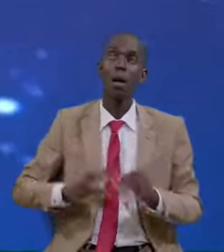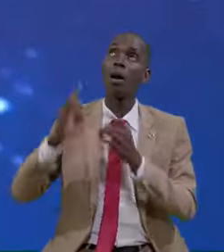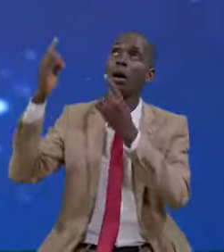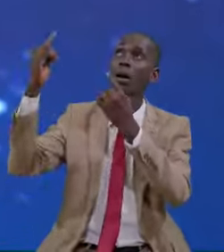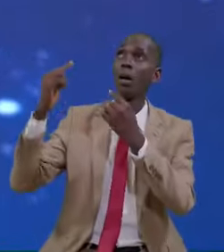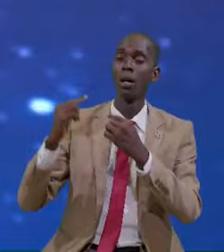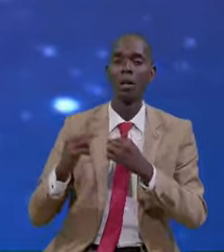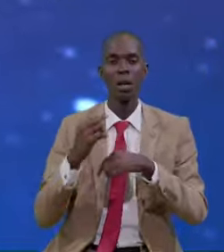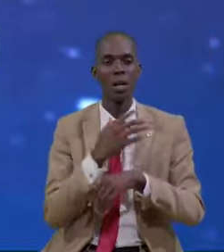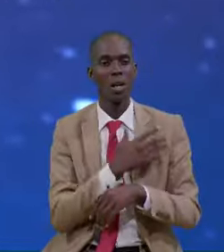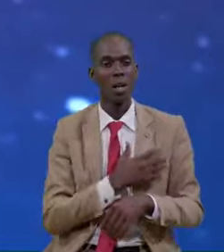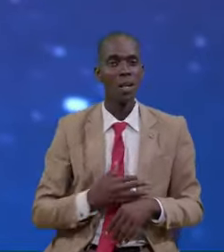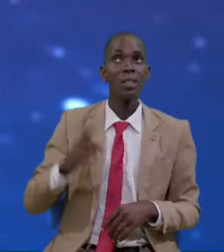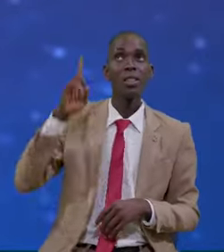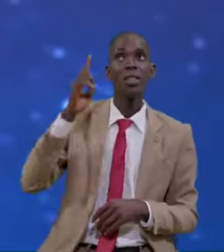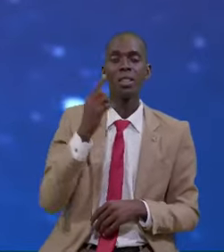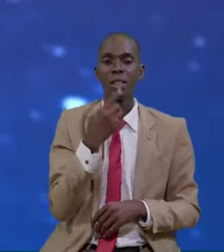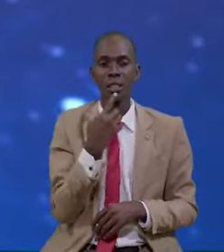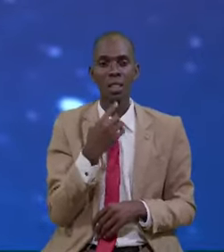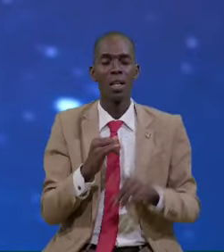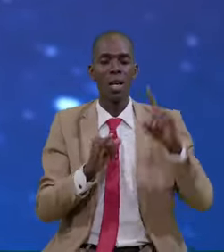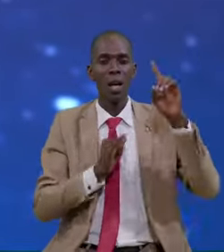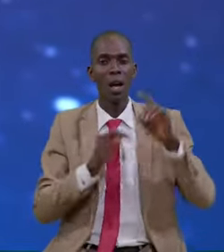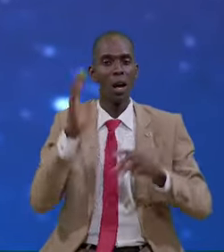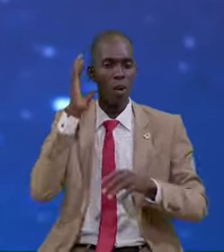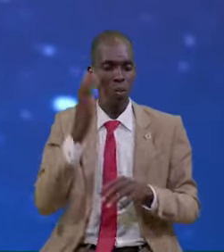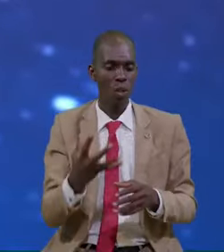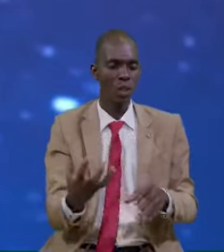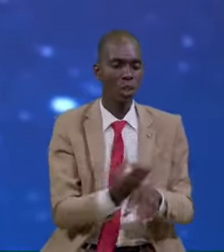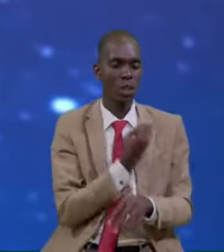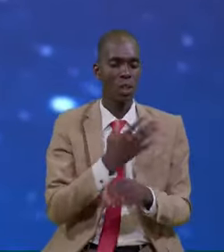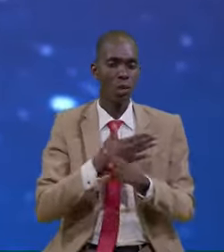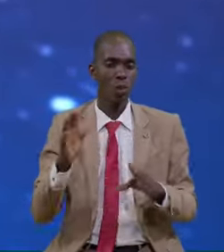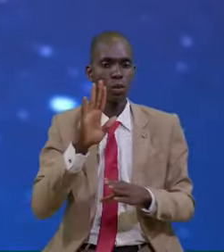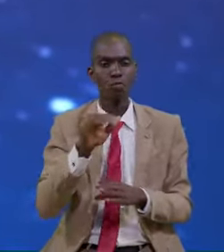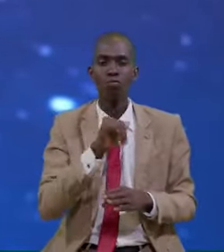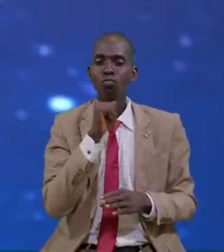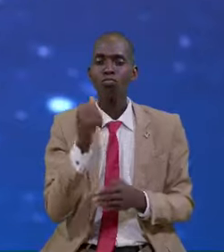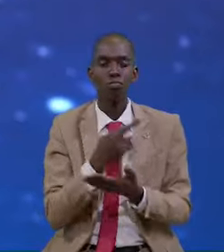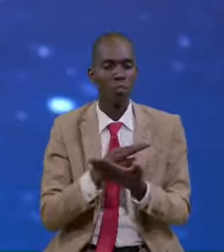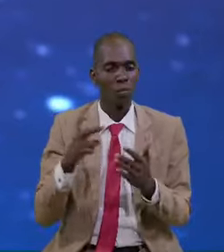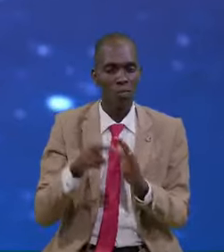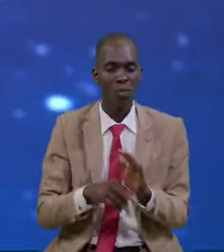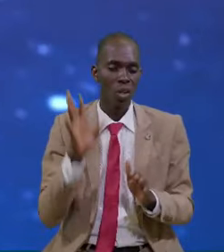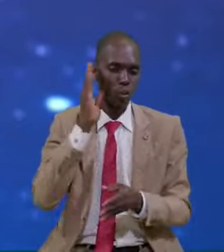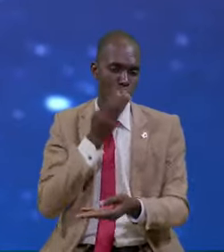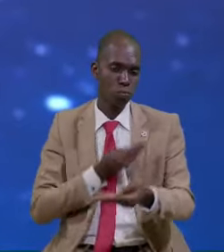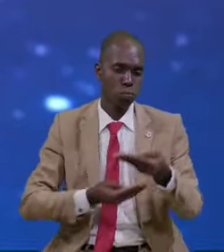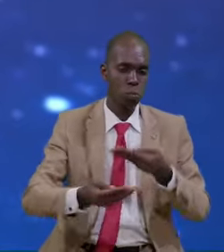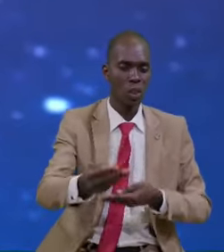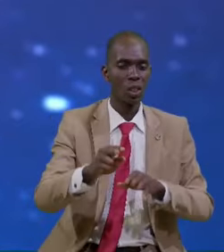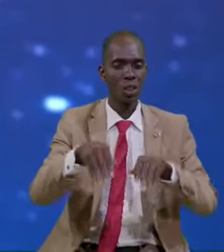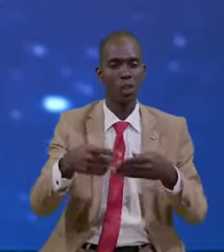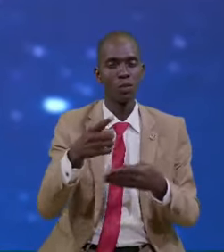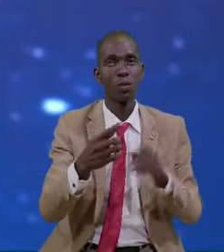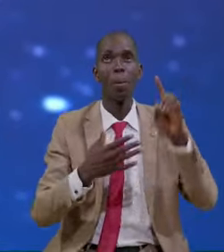and he said, I'll take your unrighteousness and I will give you my righteousness.